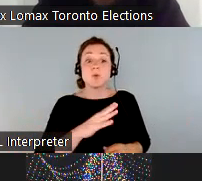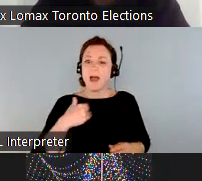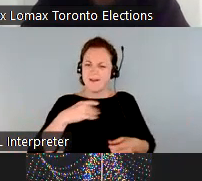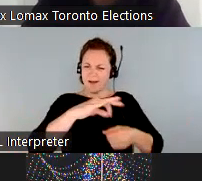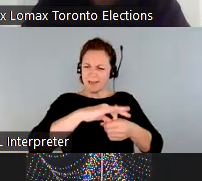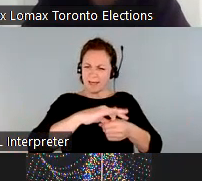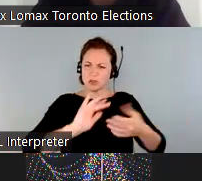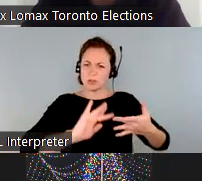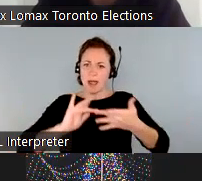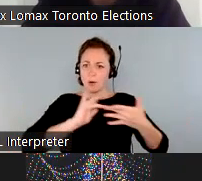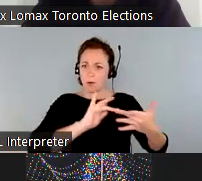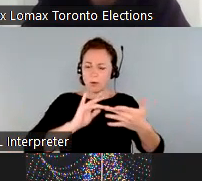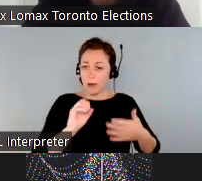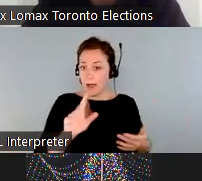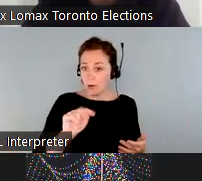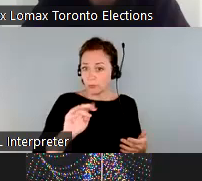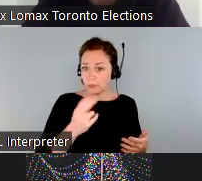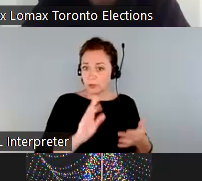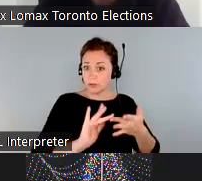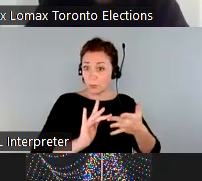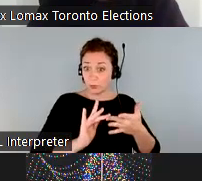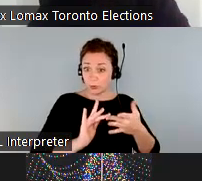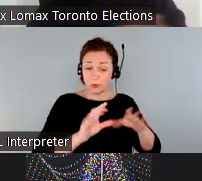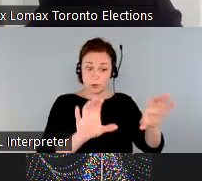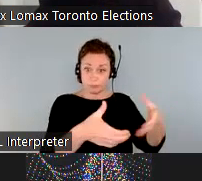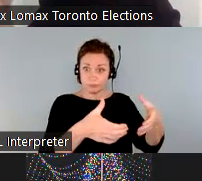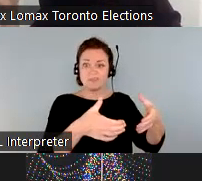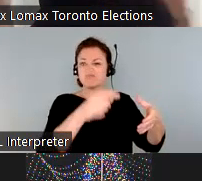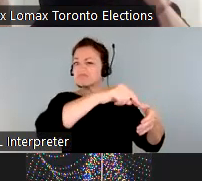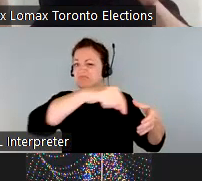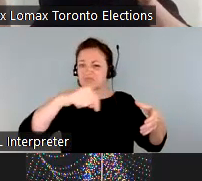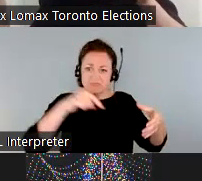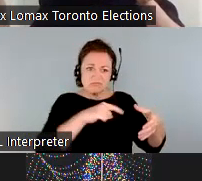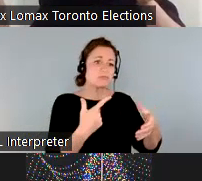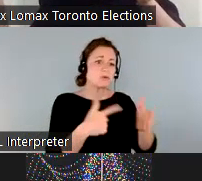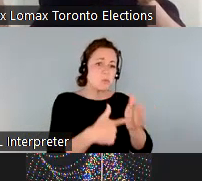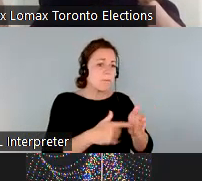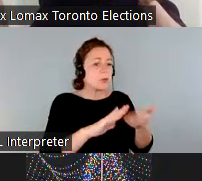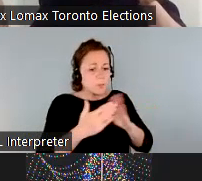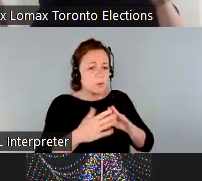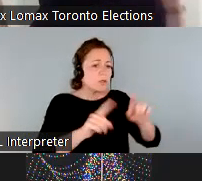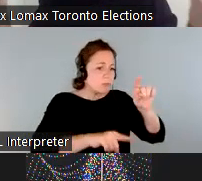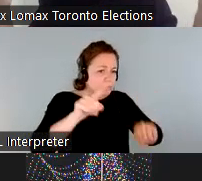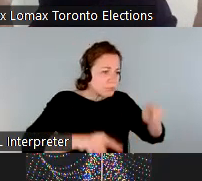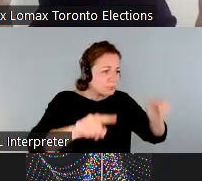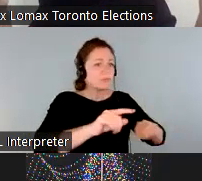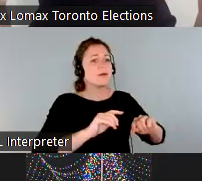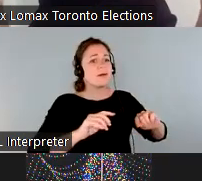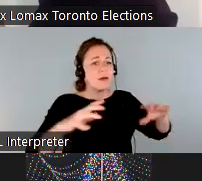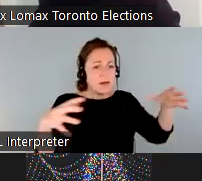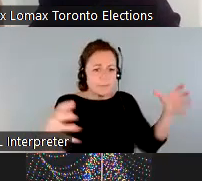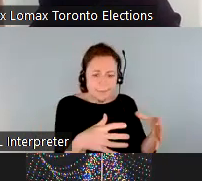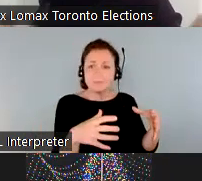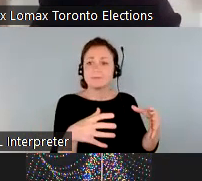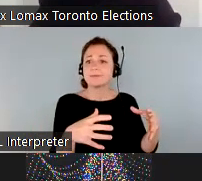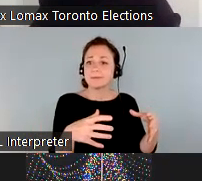Network. The Elections Outreach Network is a group of people that gets together representing different community organizations. And